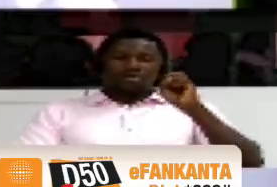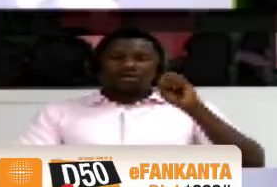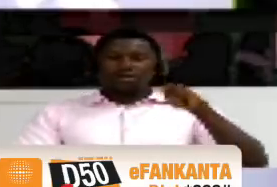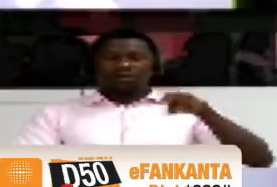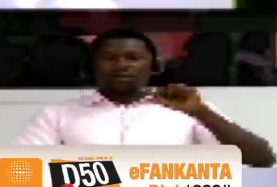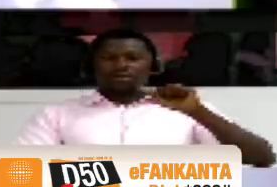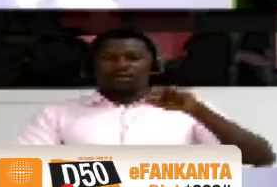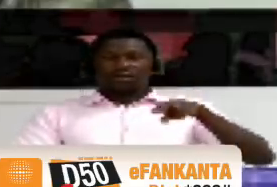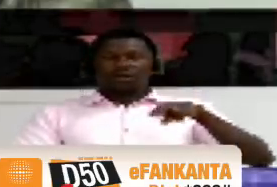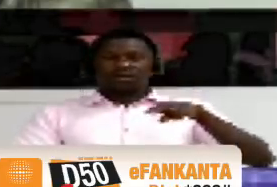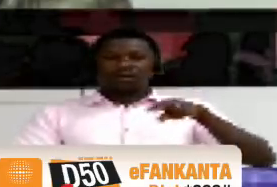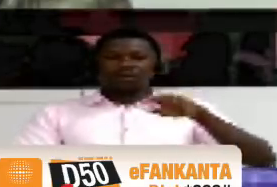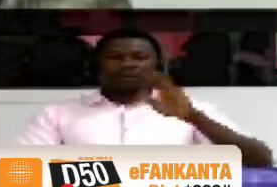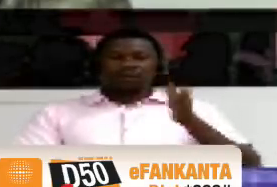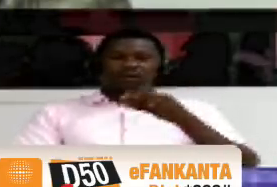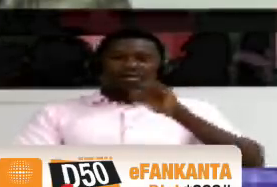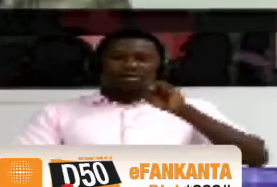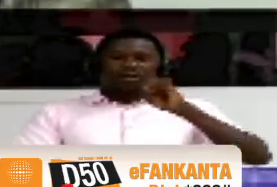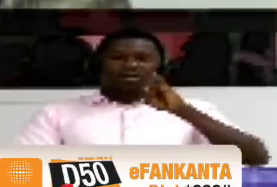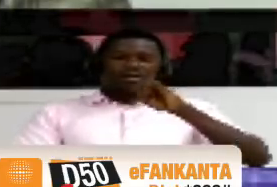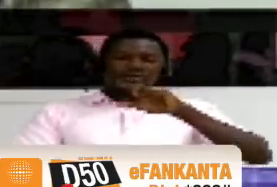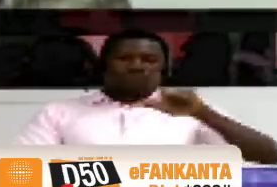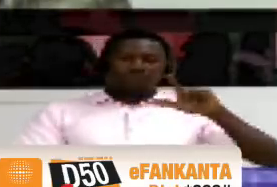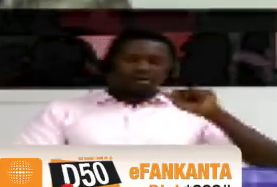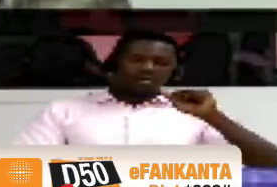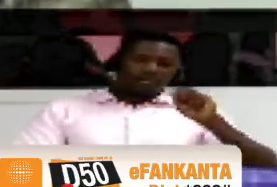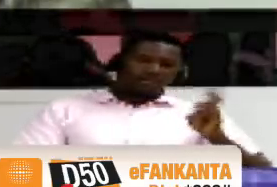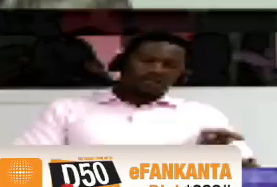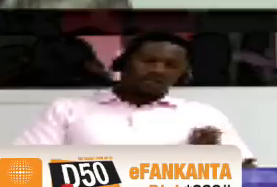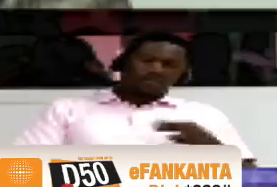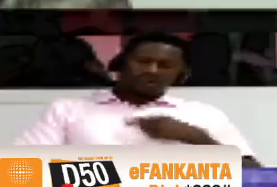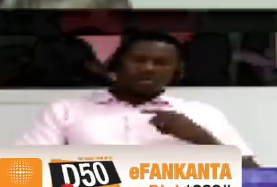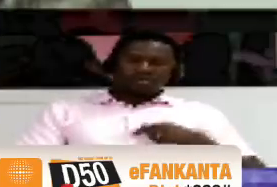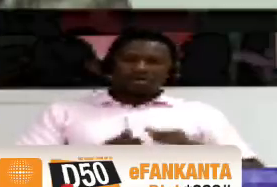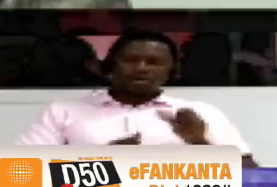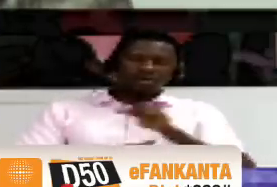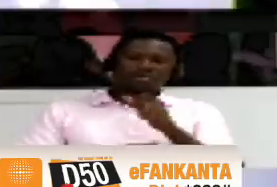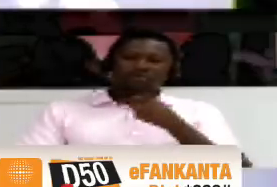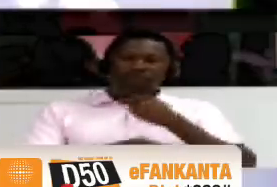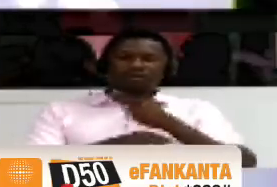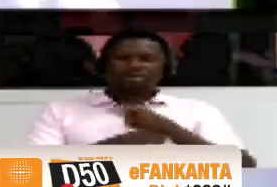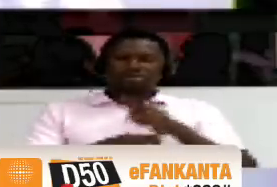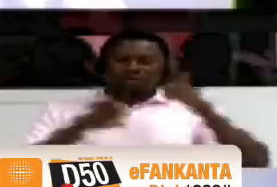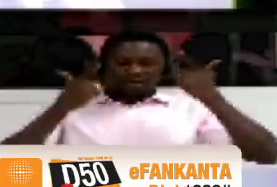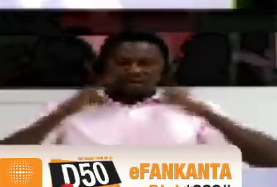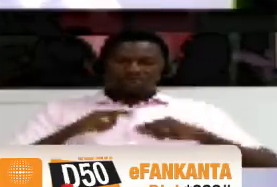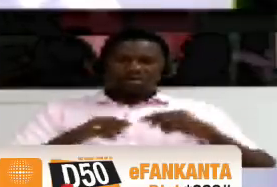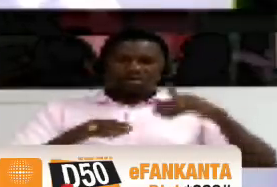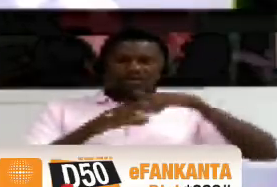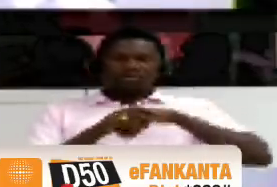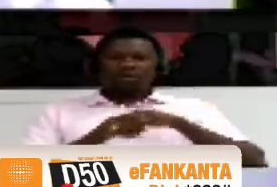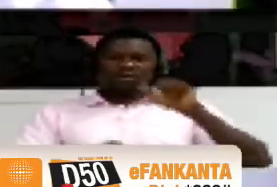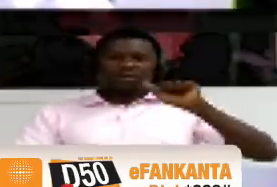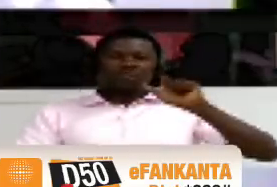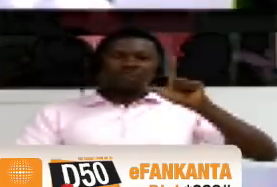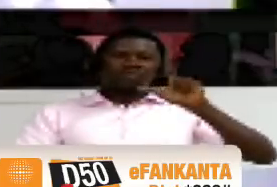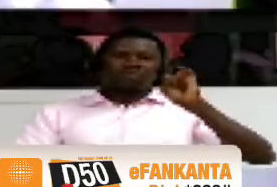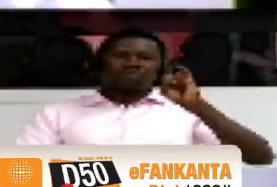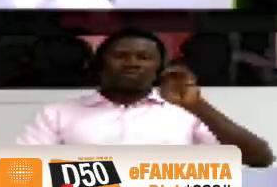other Gambian lawyers, Bar Association, and including Aliu Dabo, the